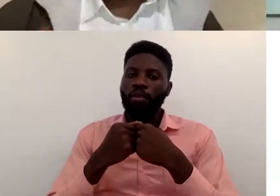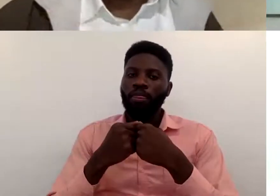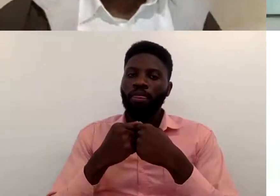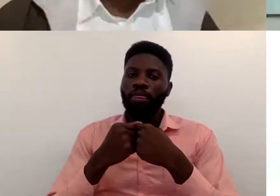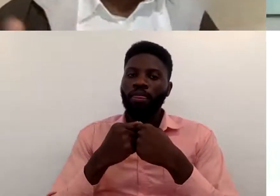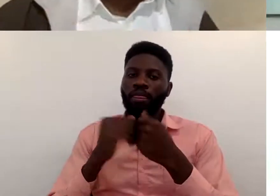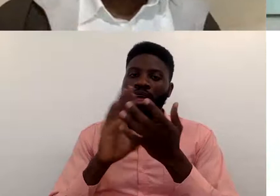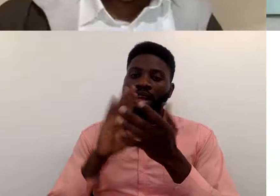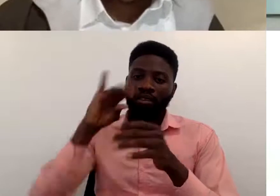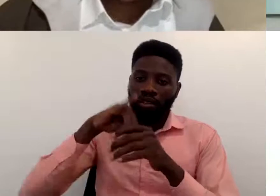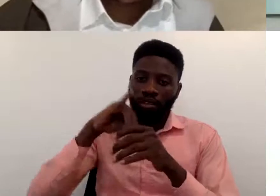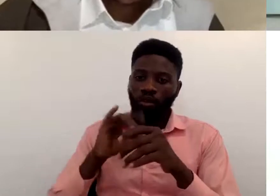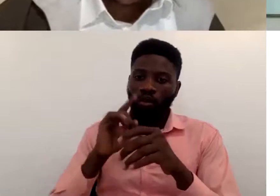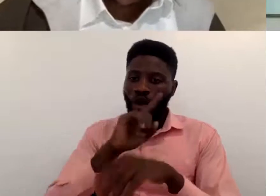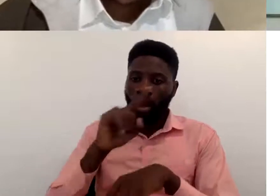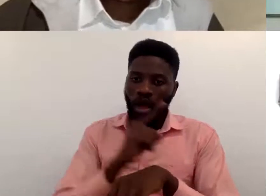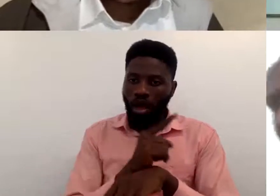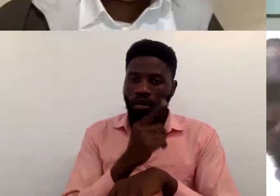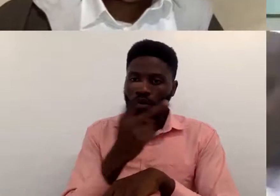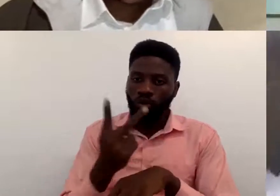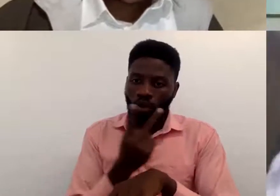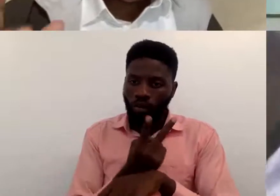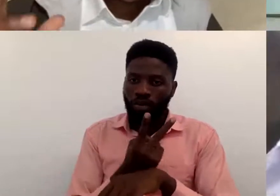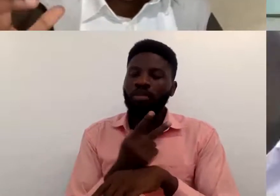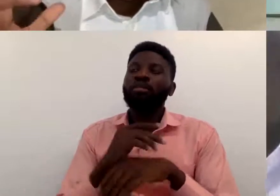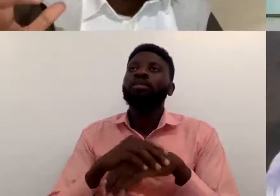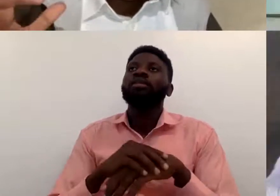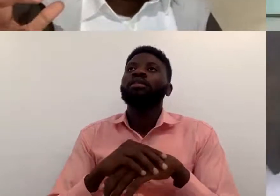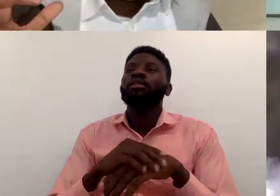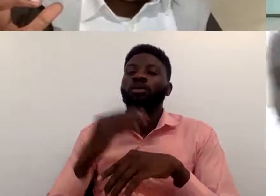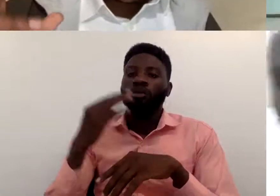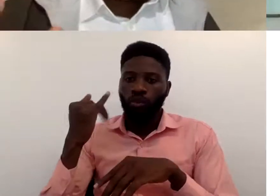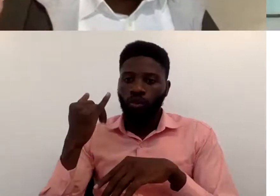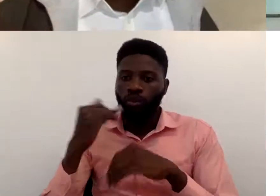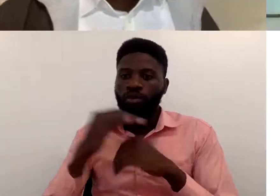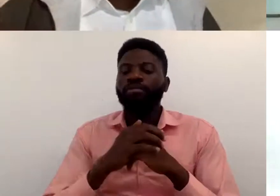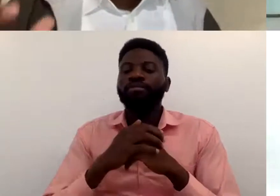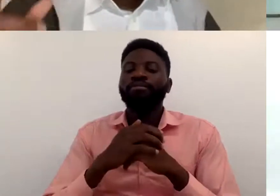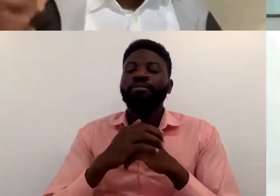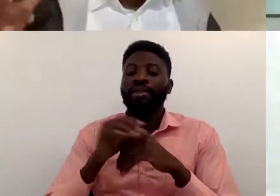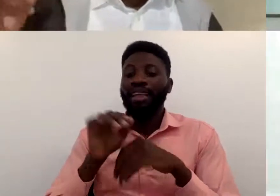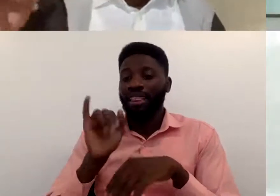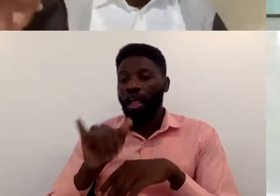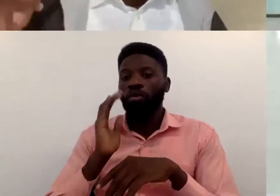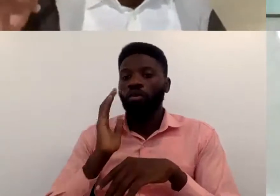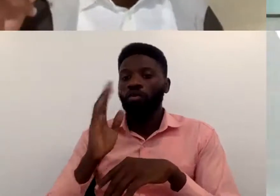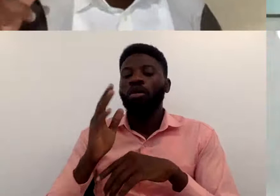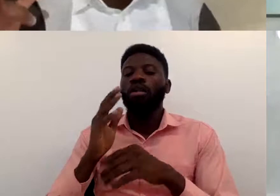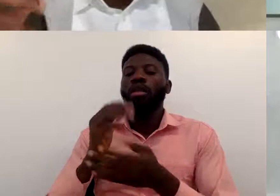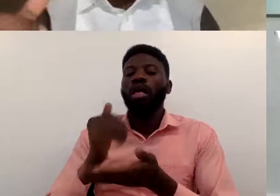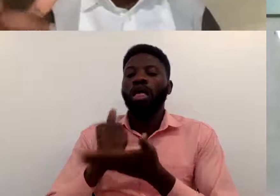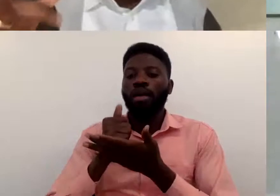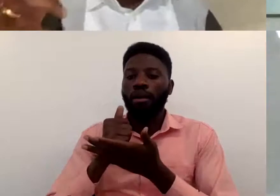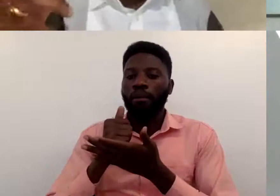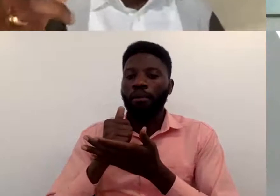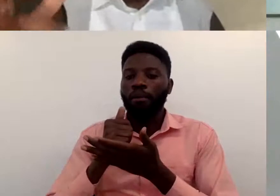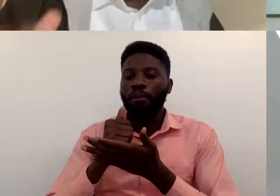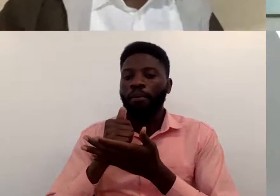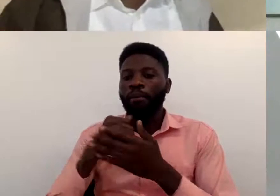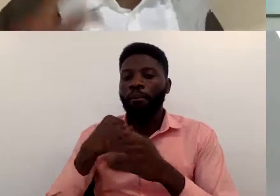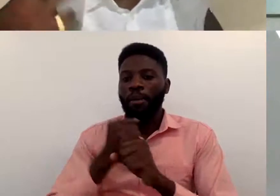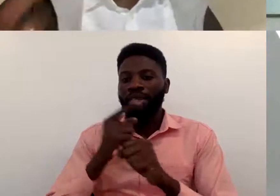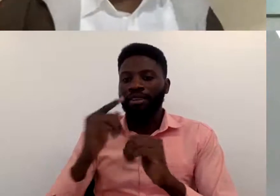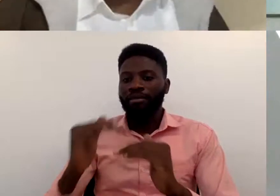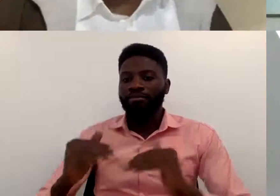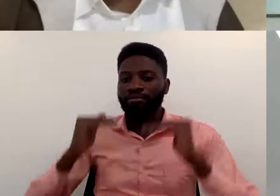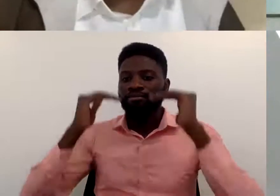investing that 1 hour or 2 hours, at the end of the day, it should be able to take you to the next level